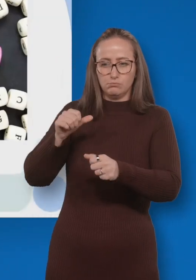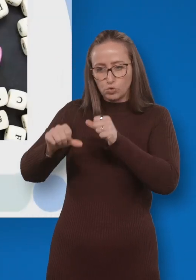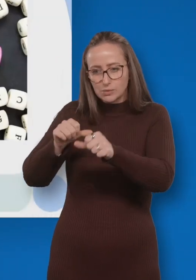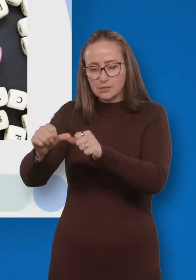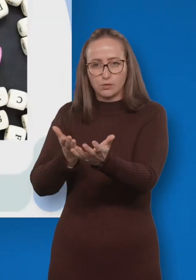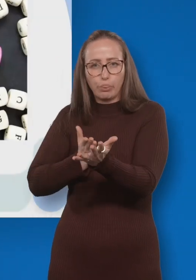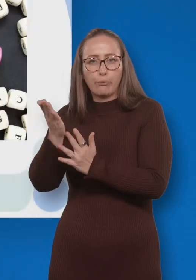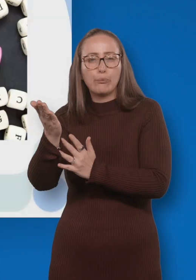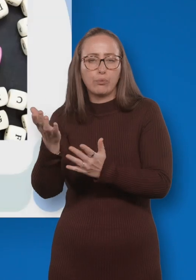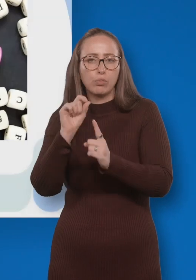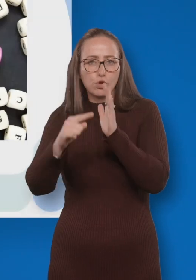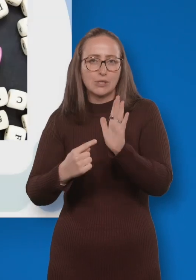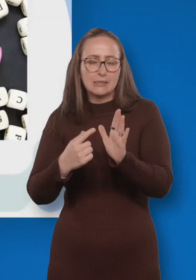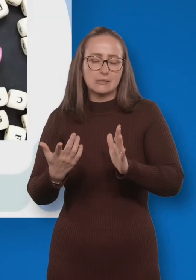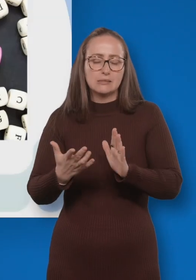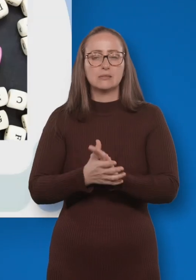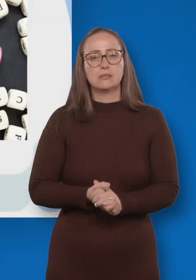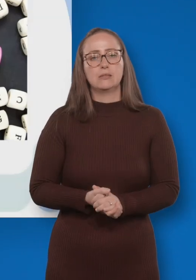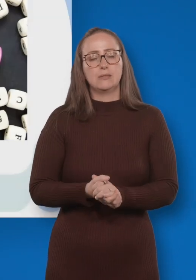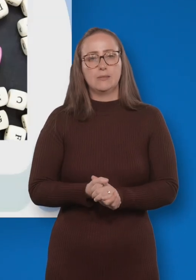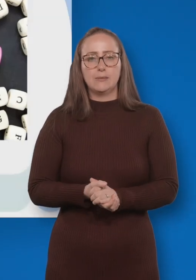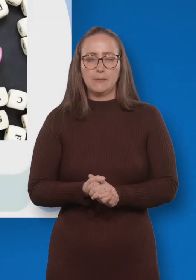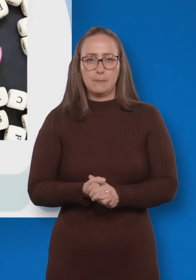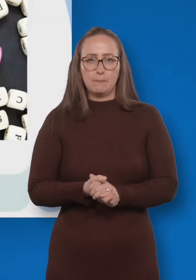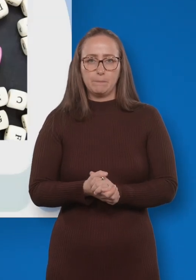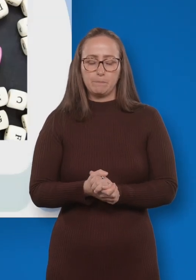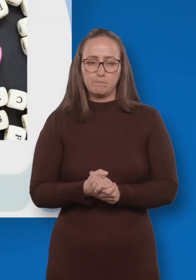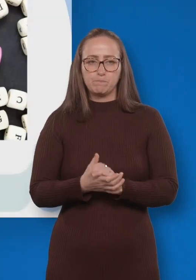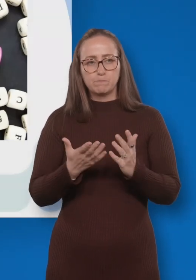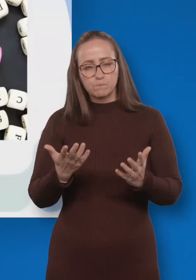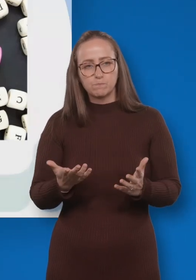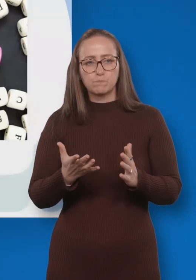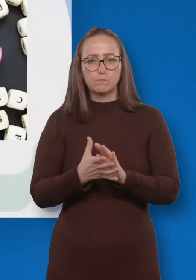monitoring progress with their involvement all the way through. So